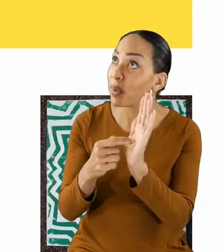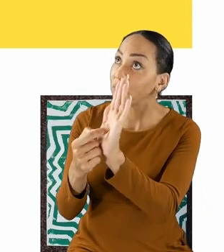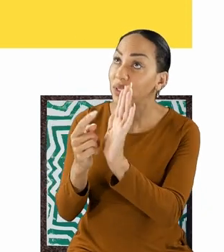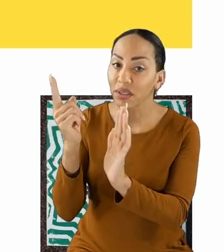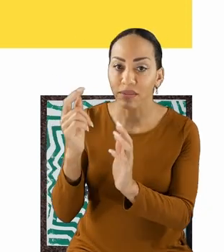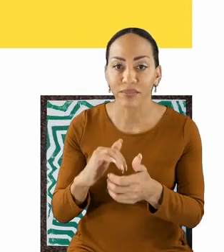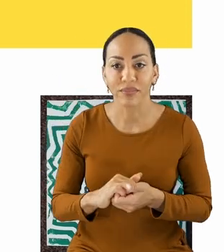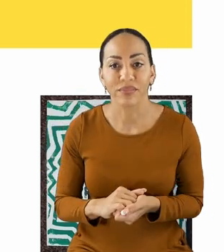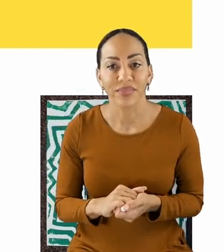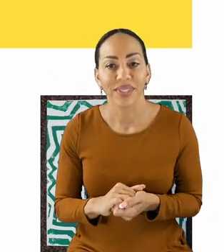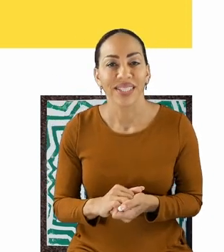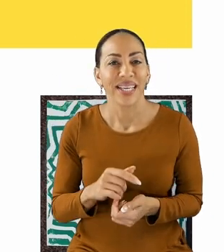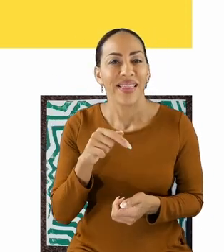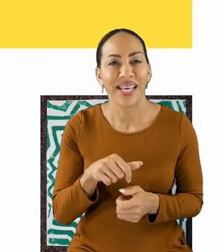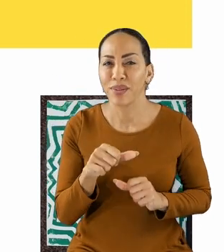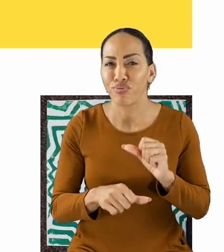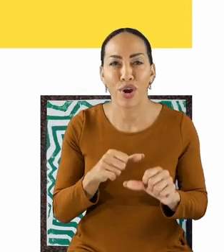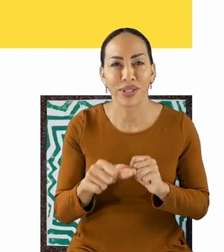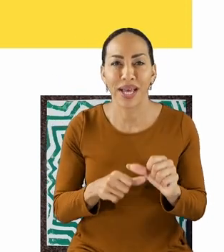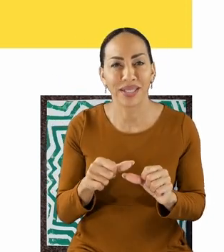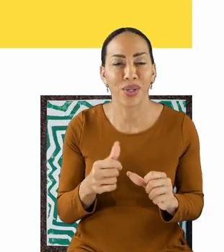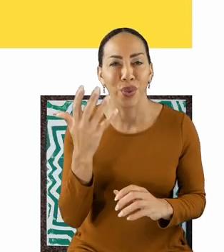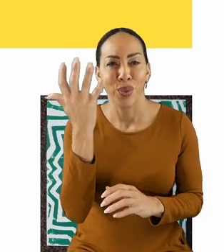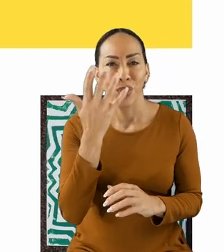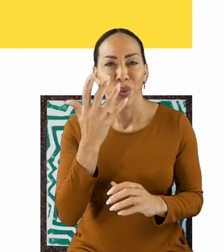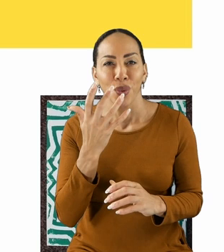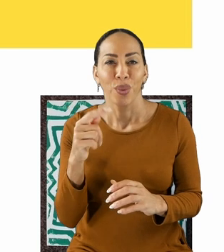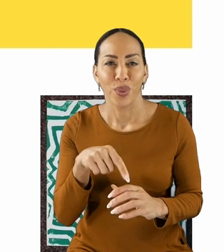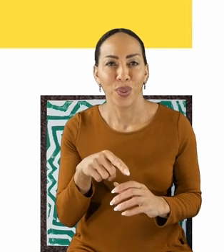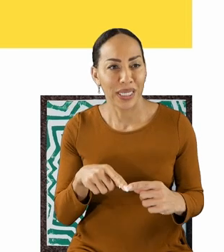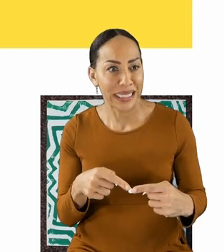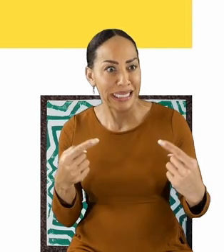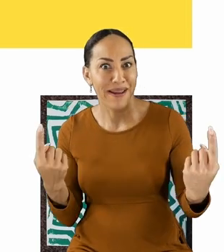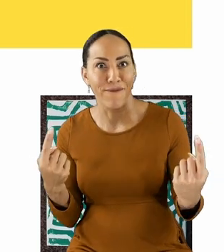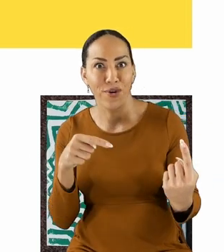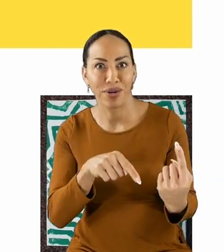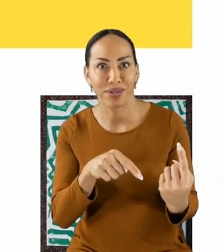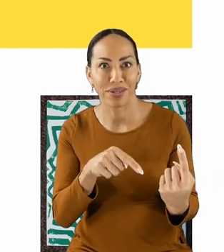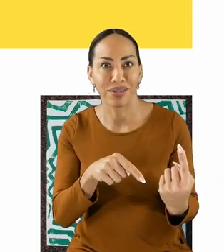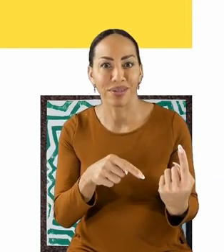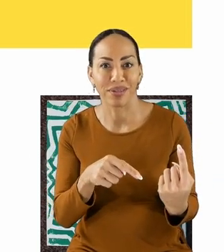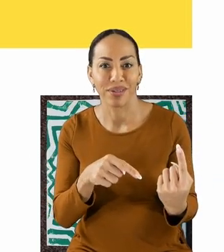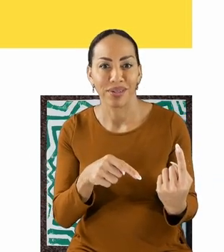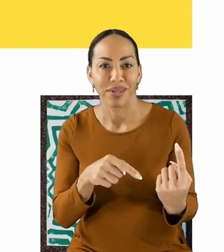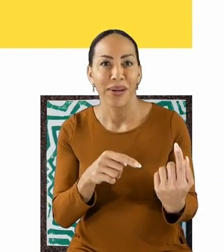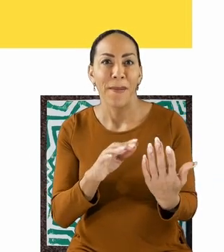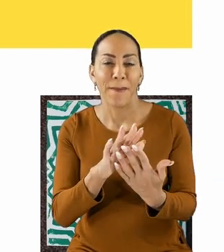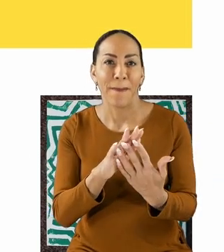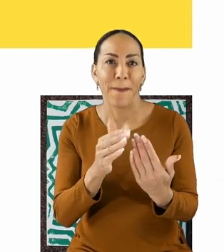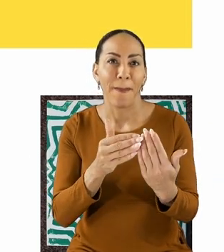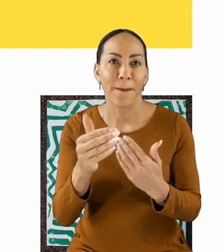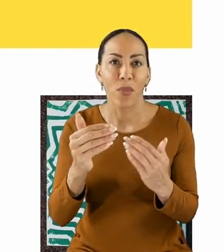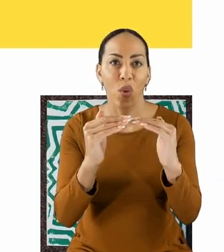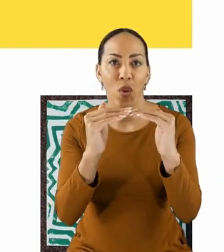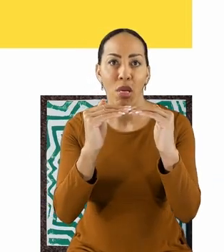And the real problem is, if you are othering through a statutory process, that the more different you are,